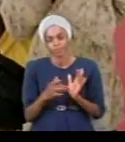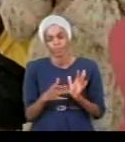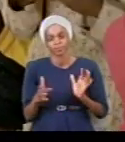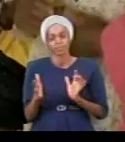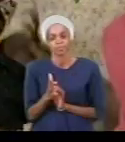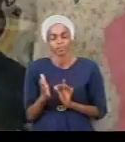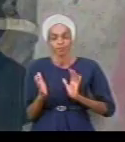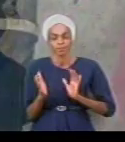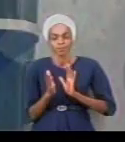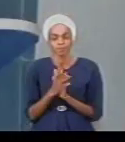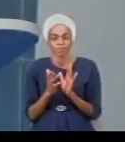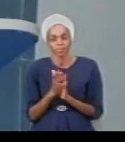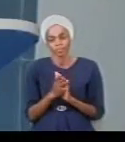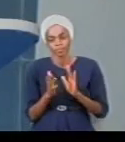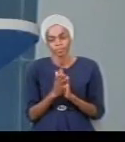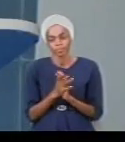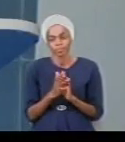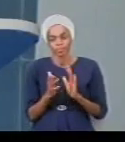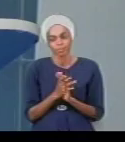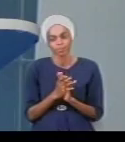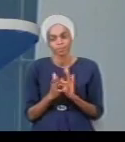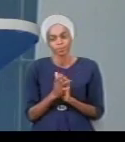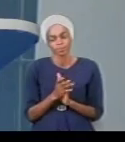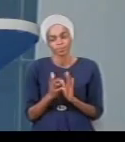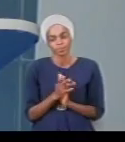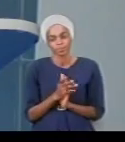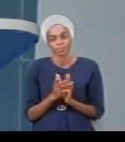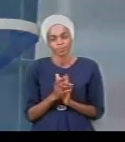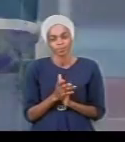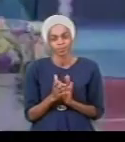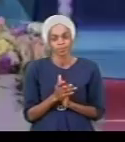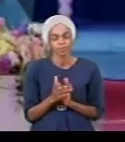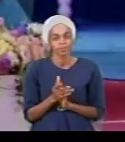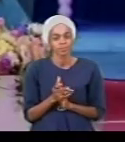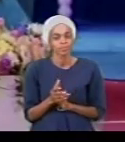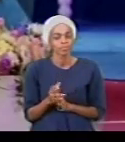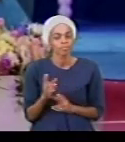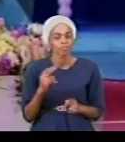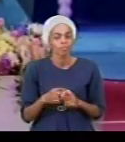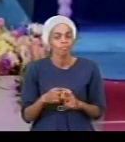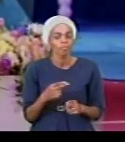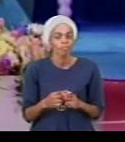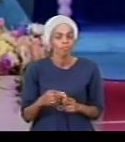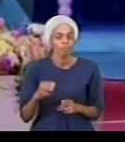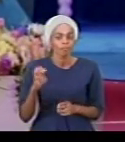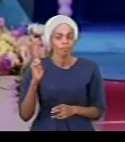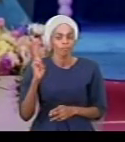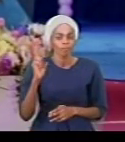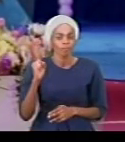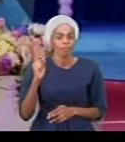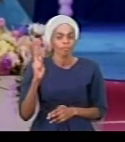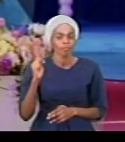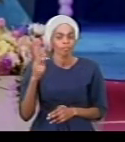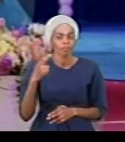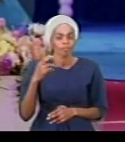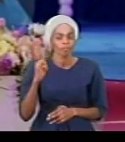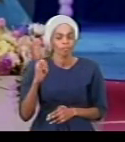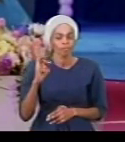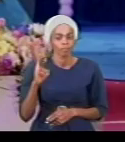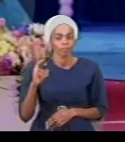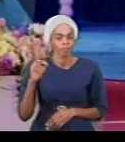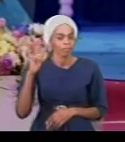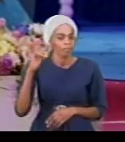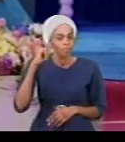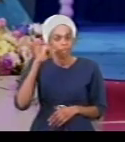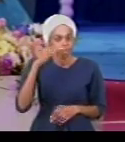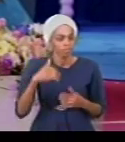Sister Diola Esther from Ikole Ekiti, she's been suffering from chest pain and sleeplessness, insomnia of 1 month